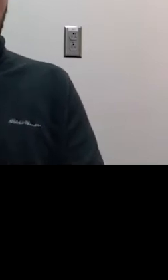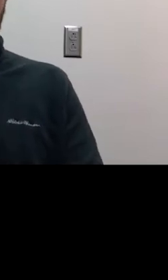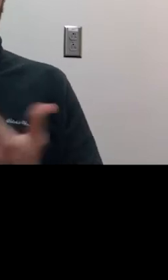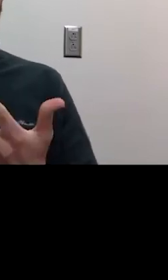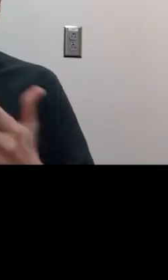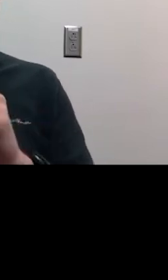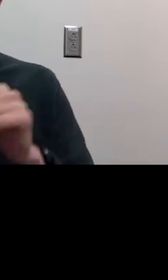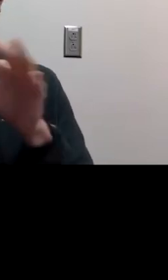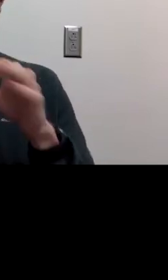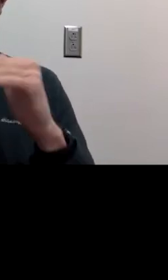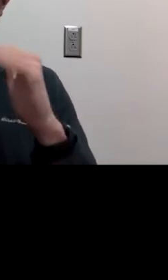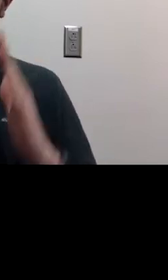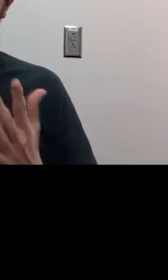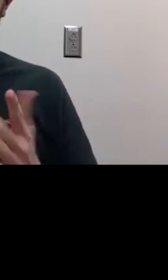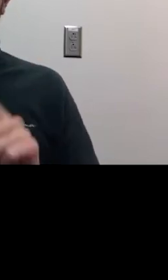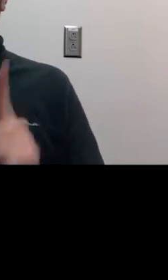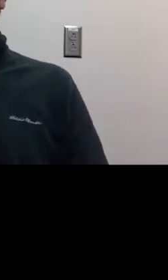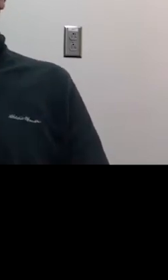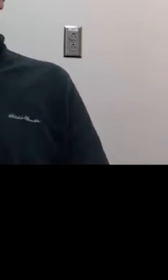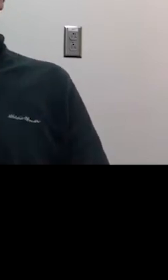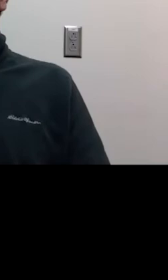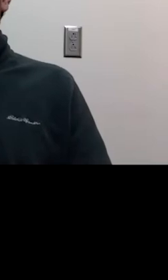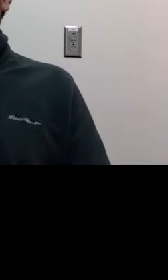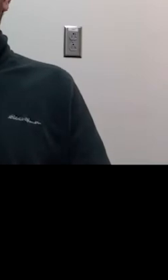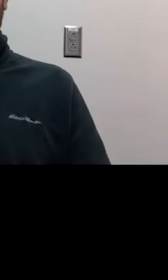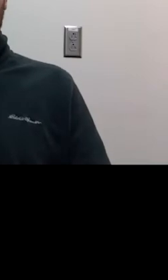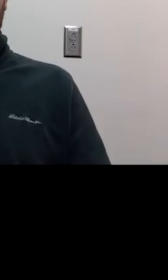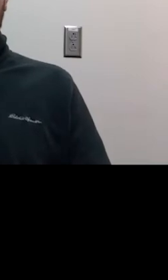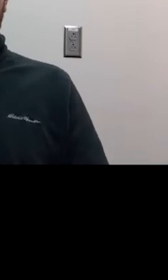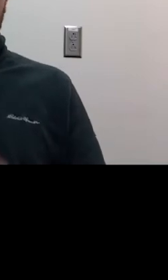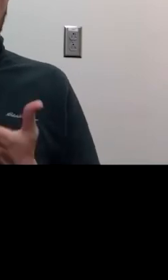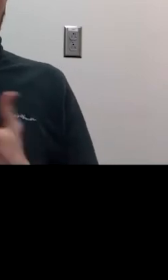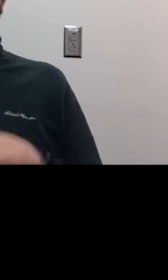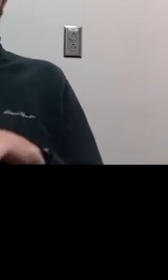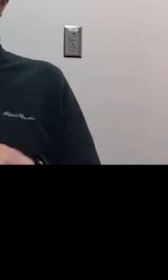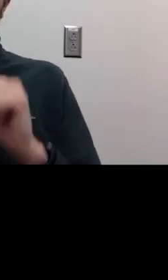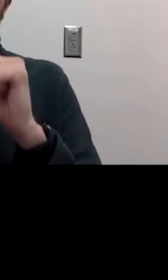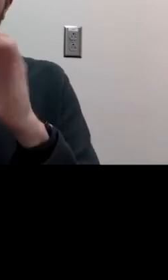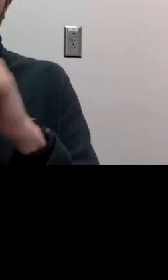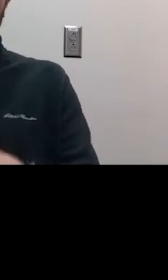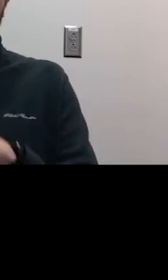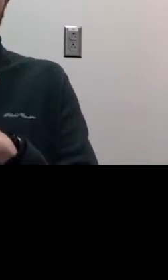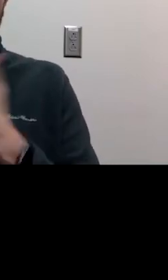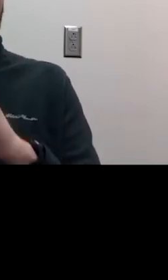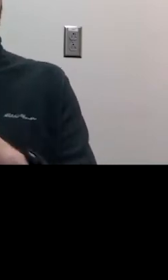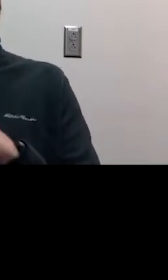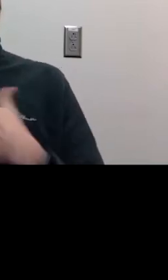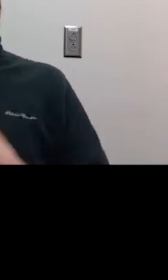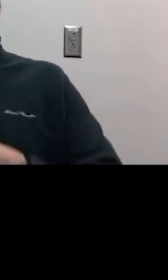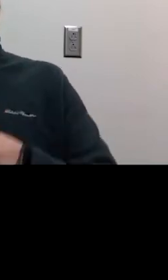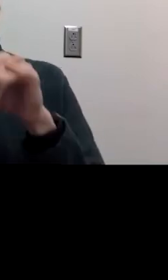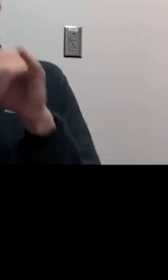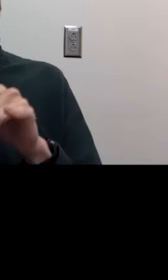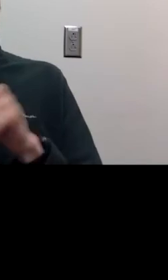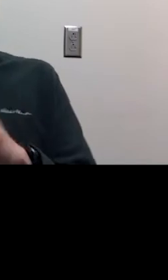colleague. Linda Rudolph out here is doing some really amazing work trying to get healthcare systems to pay